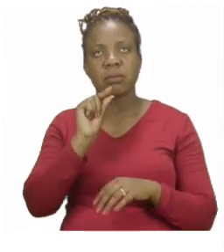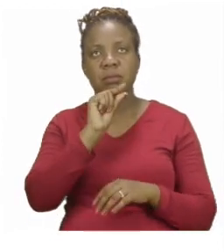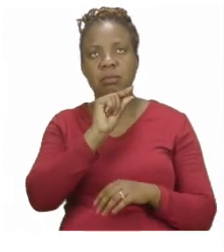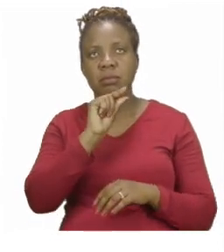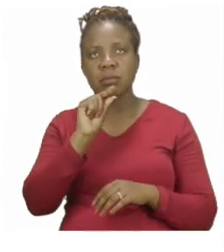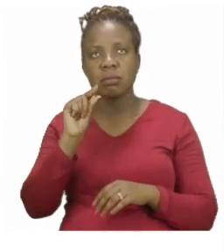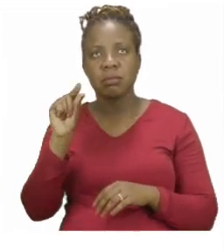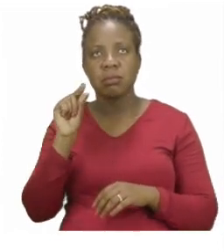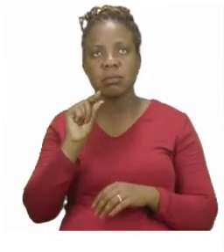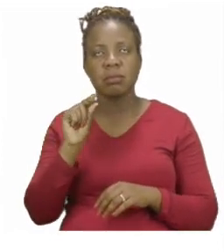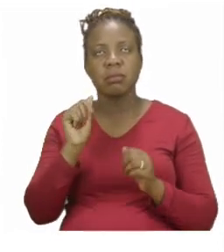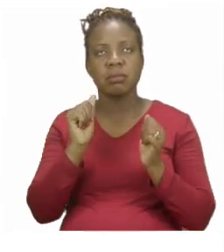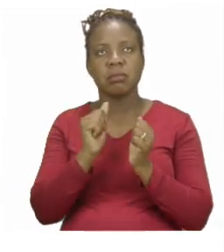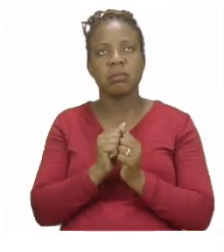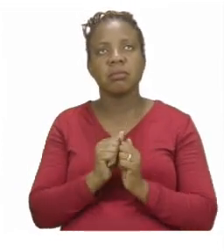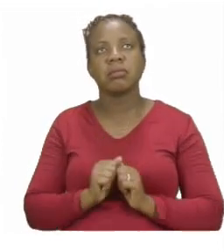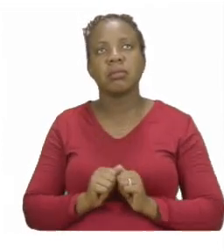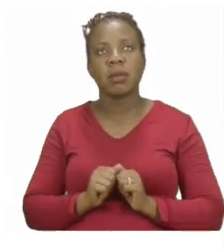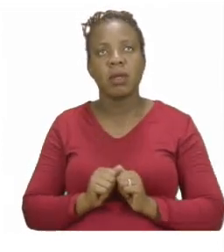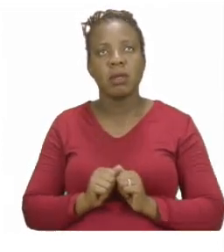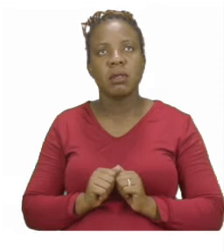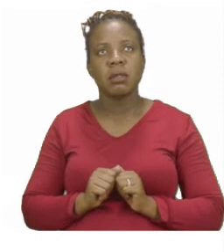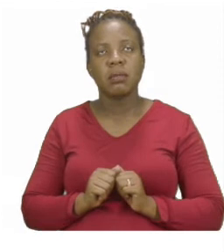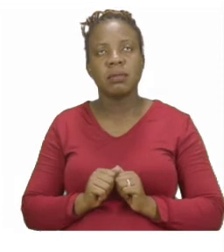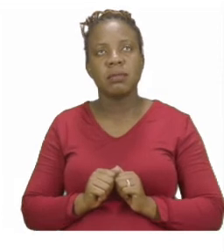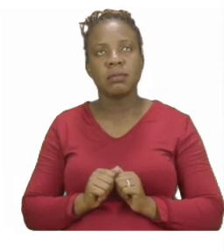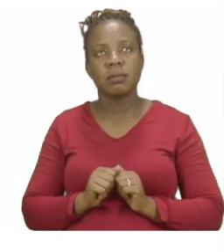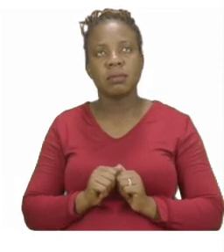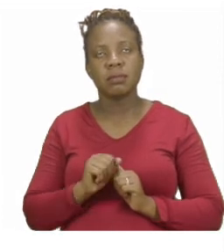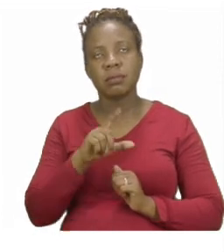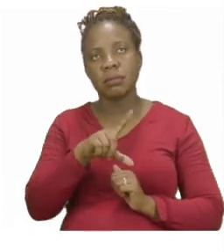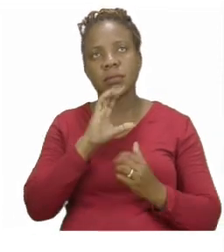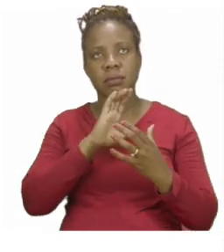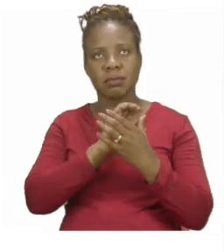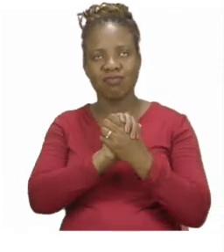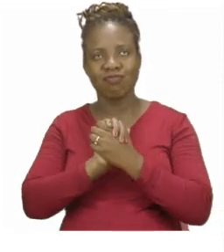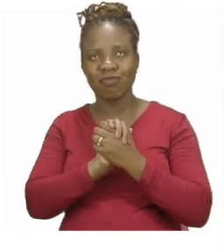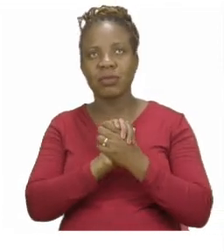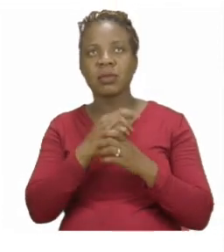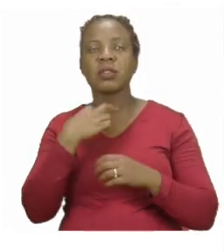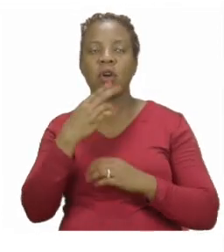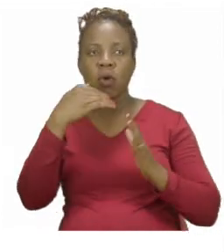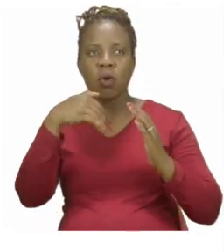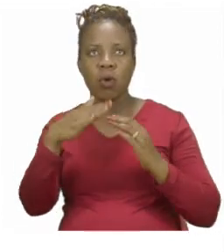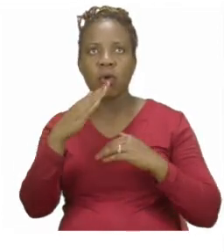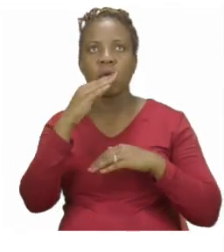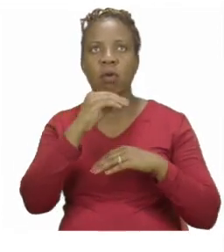together. The first sentence on your page reads, "The friends are going on